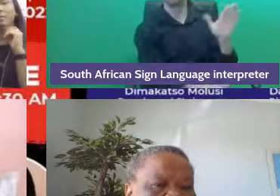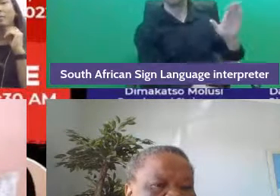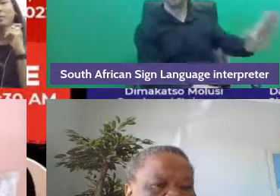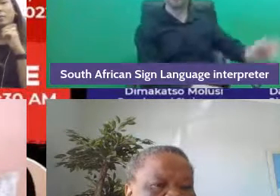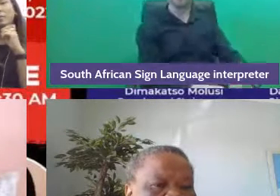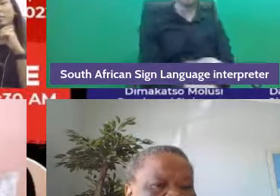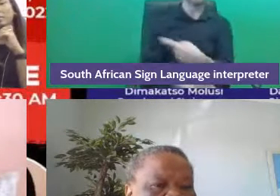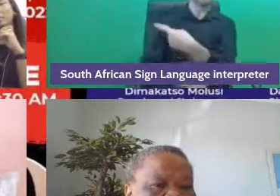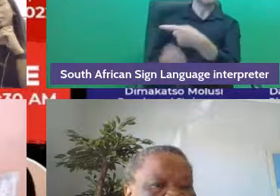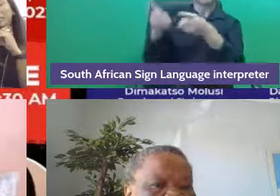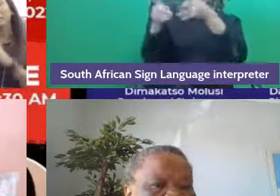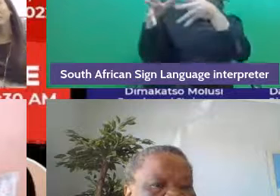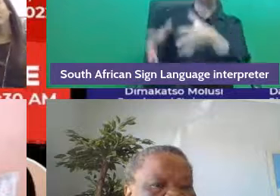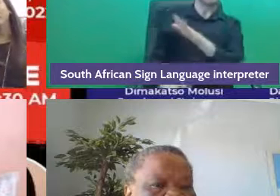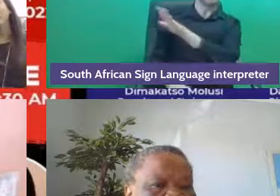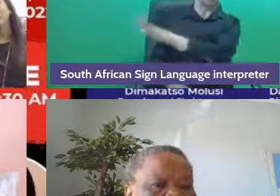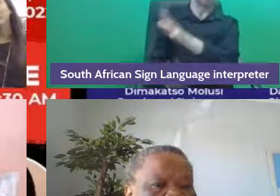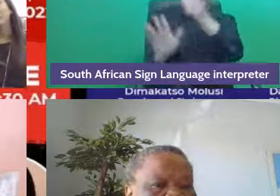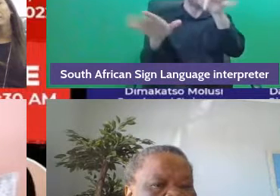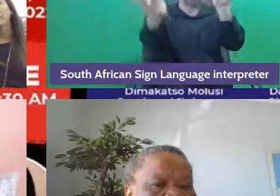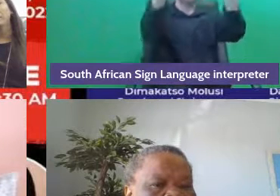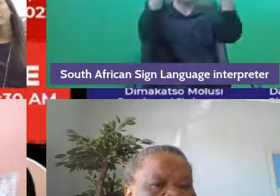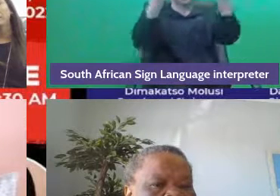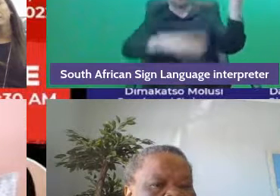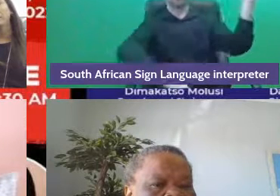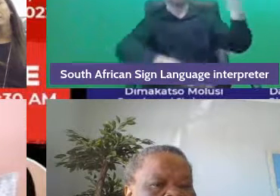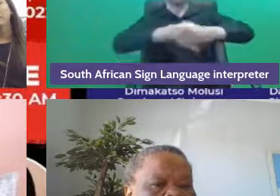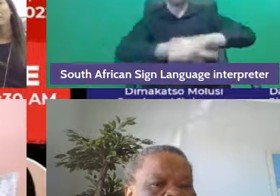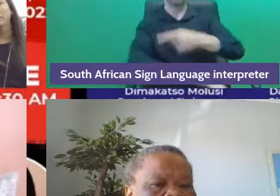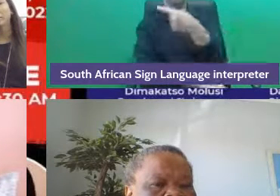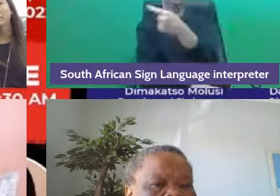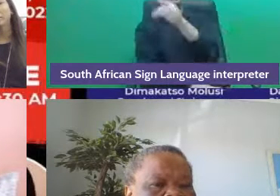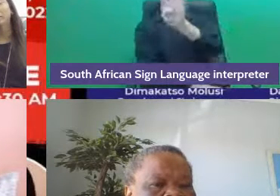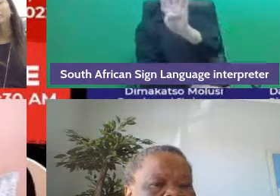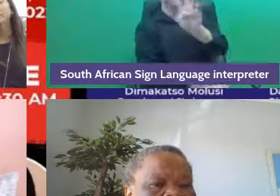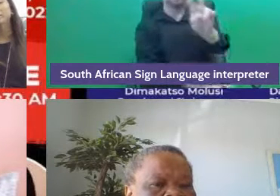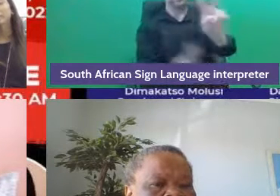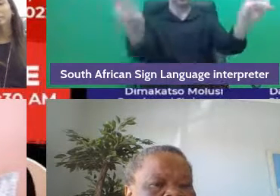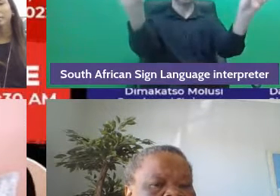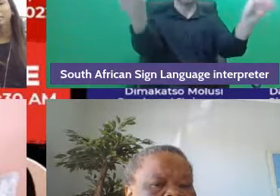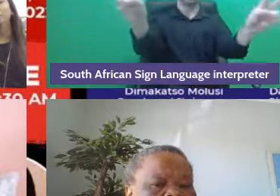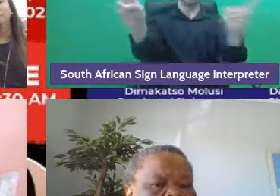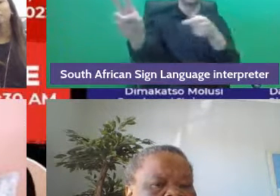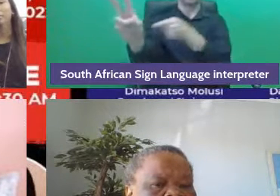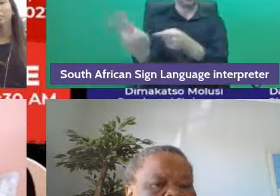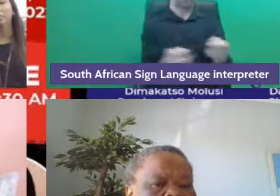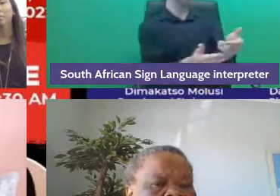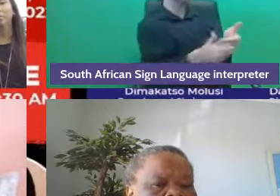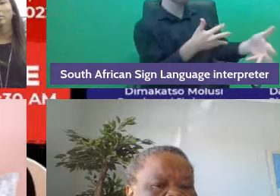a specific gender-based violence case, which they are currently supporting in court, and